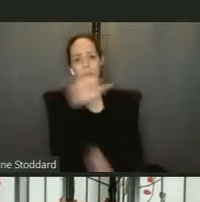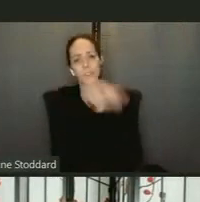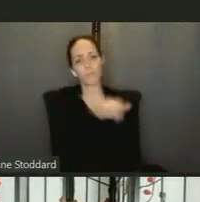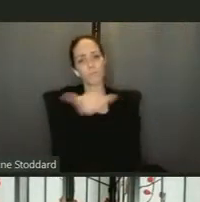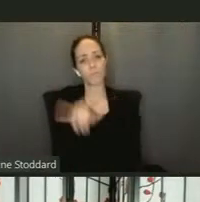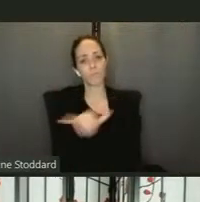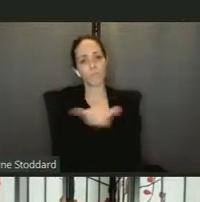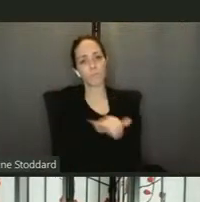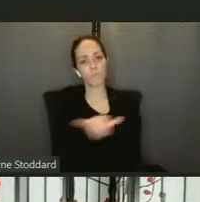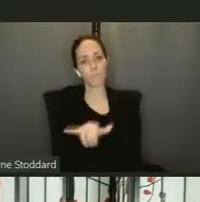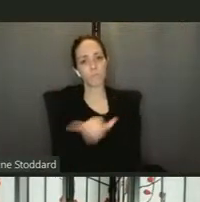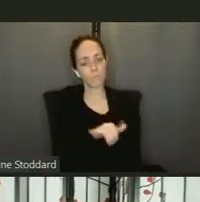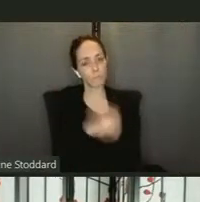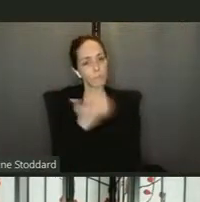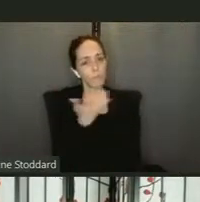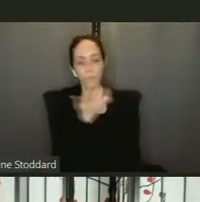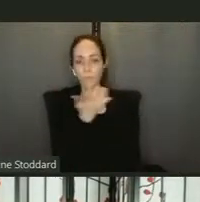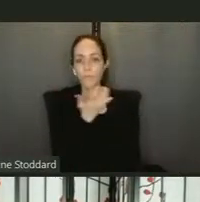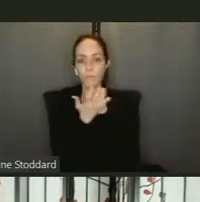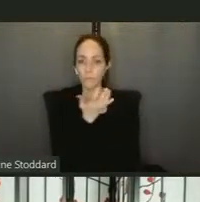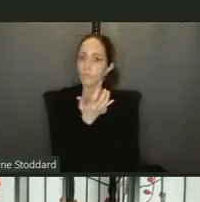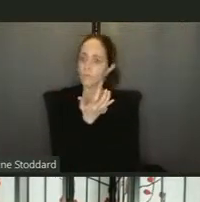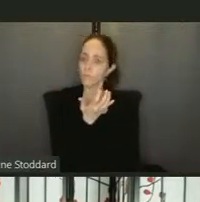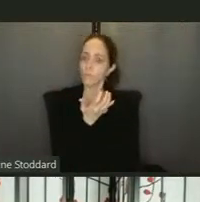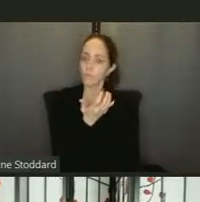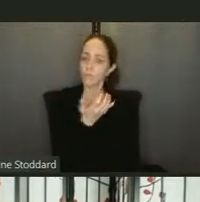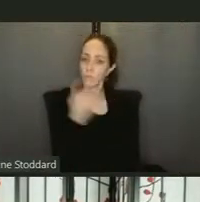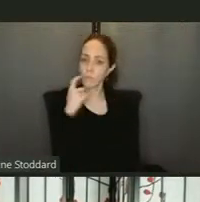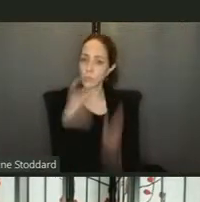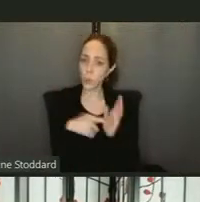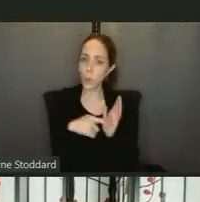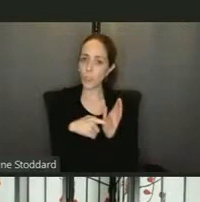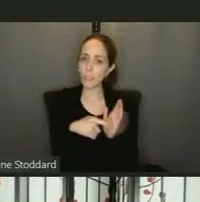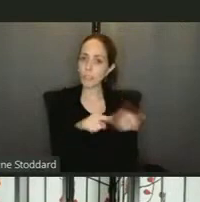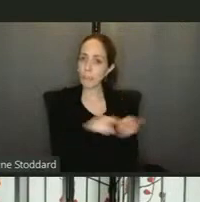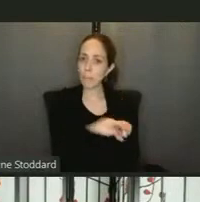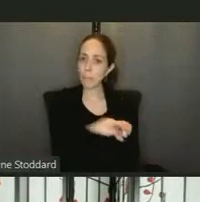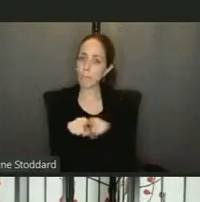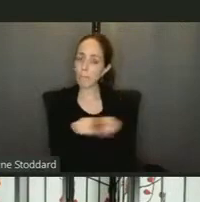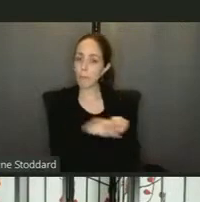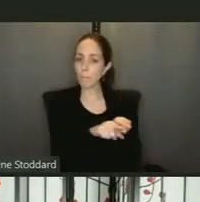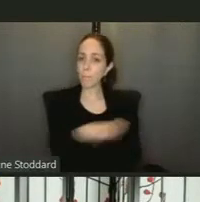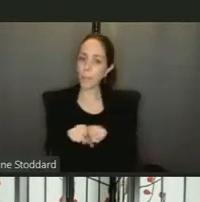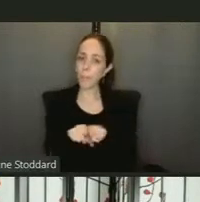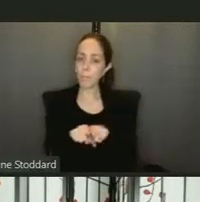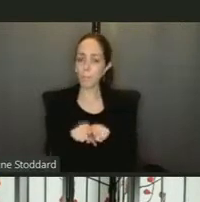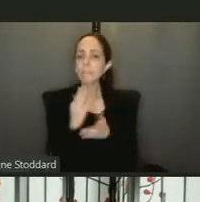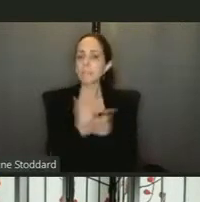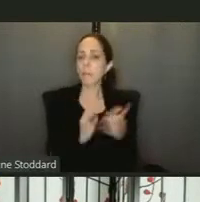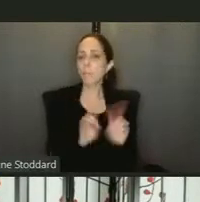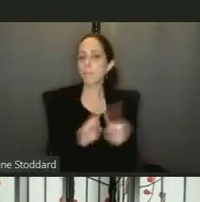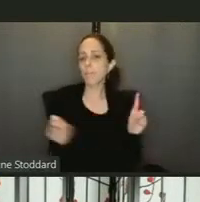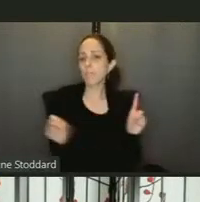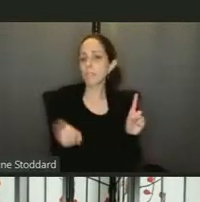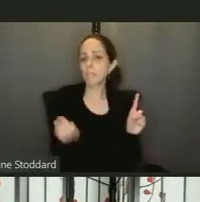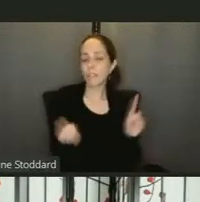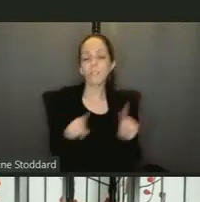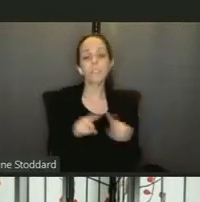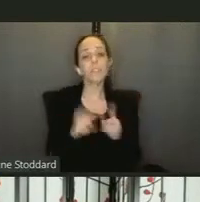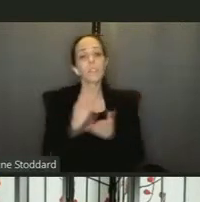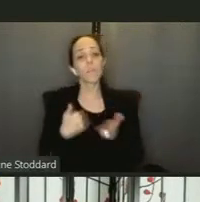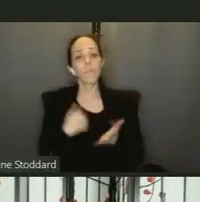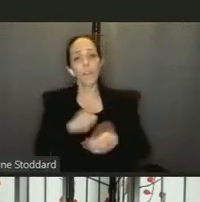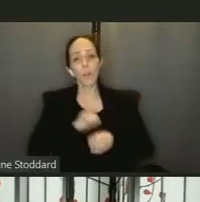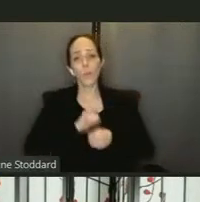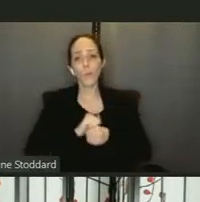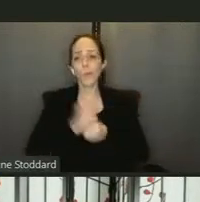you can see, the similars are quite similar. Part of our work as we've gone out to do, it's been very important and